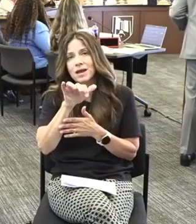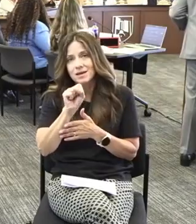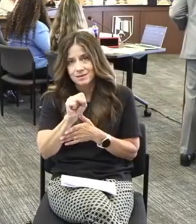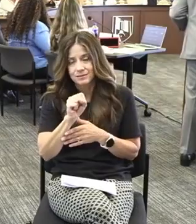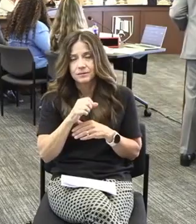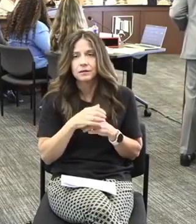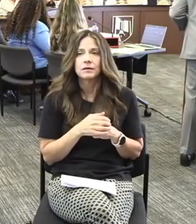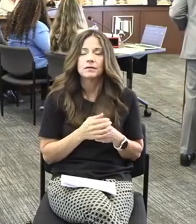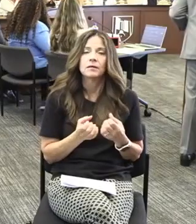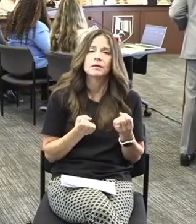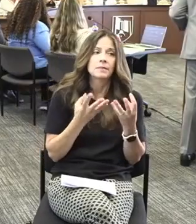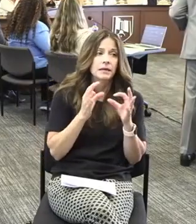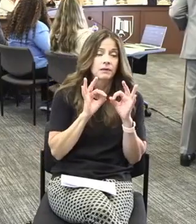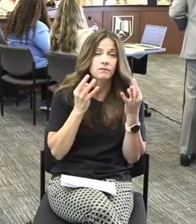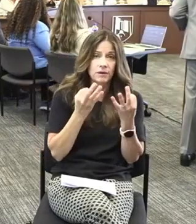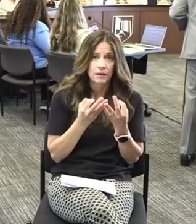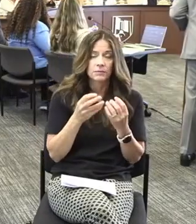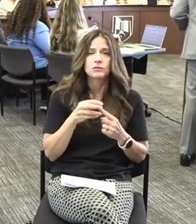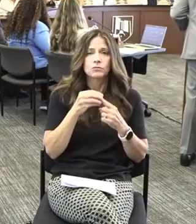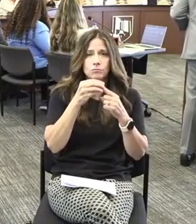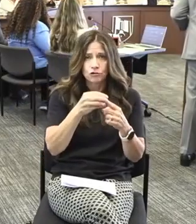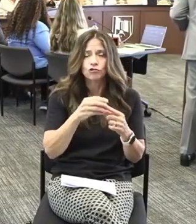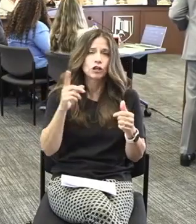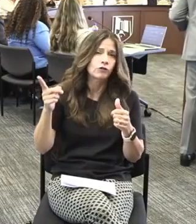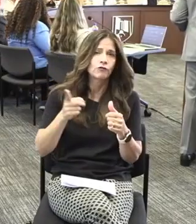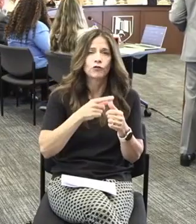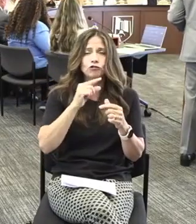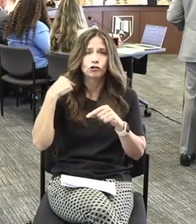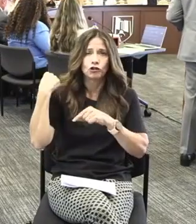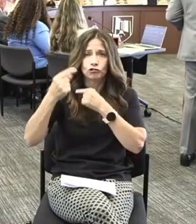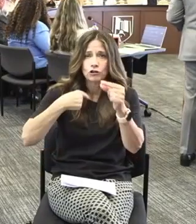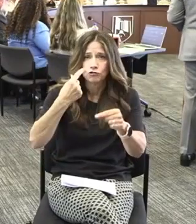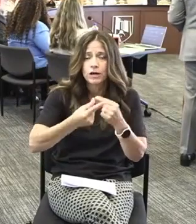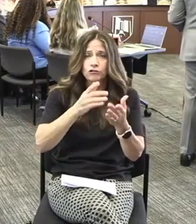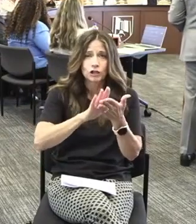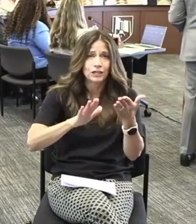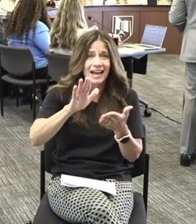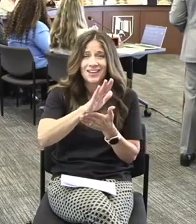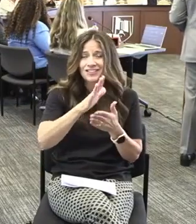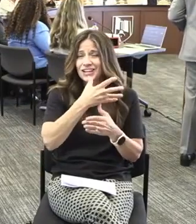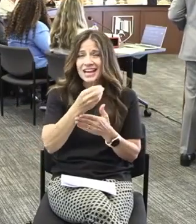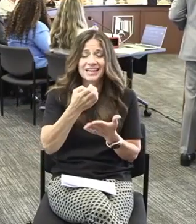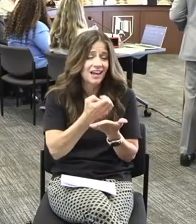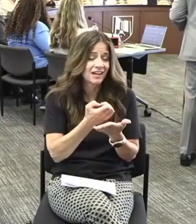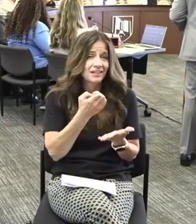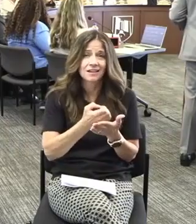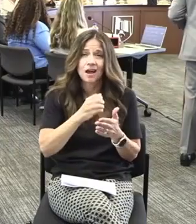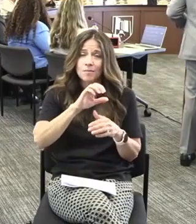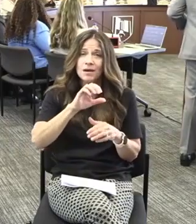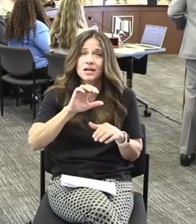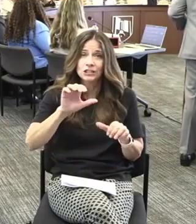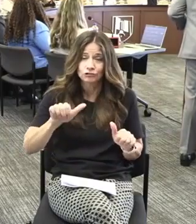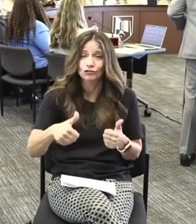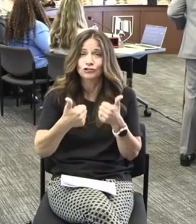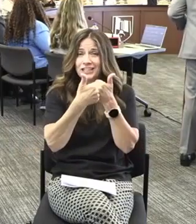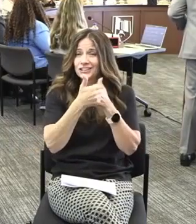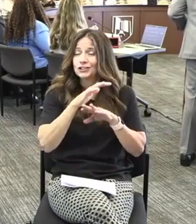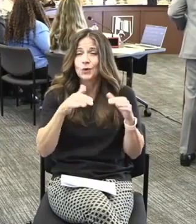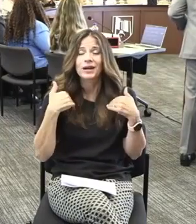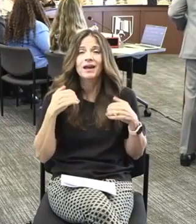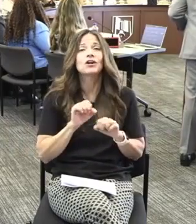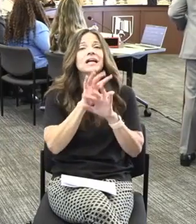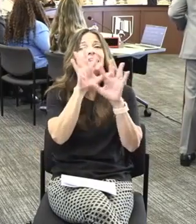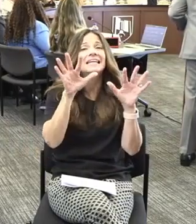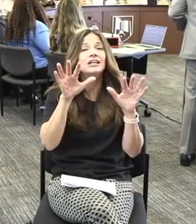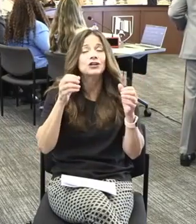Many families, especially like first generation college families and those facing economic challenges, don't always receive clear information about how